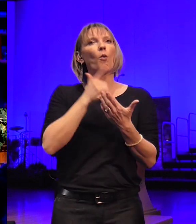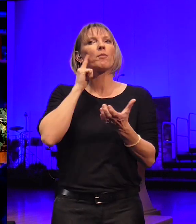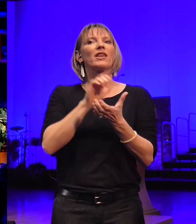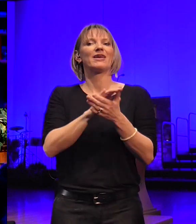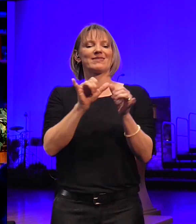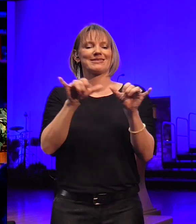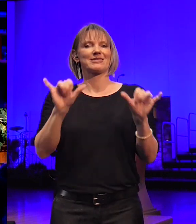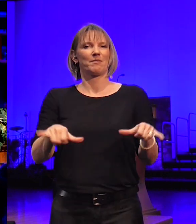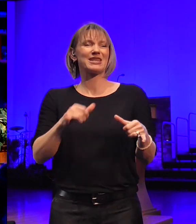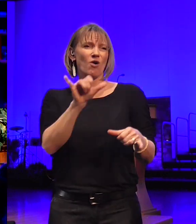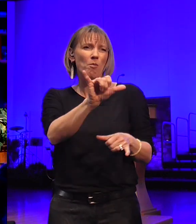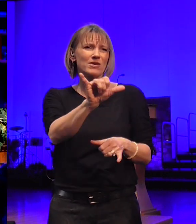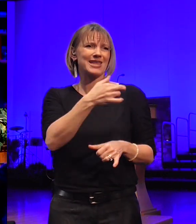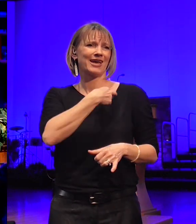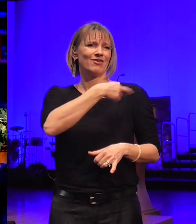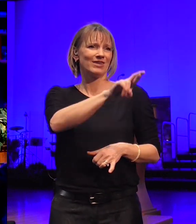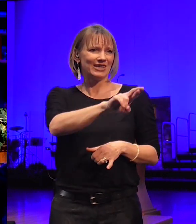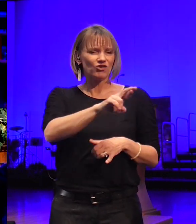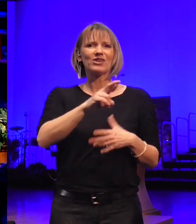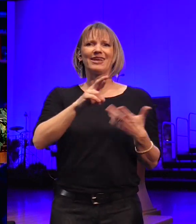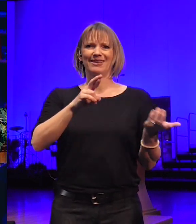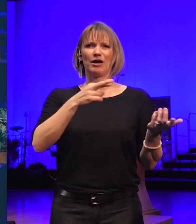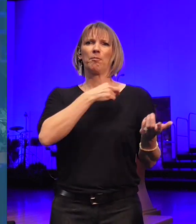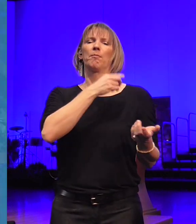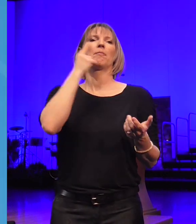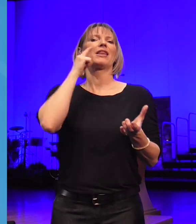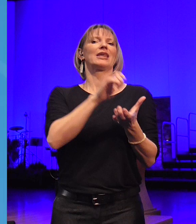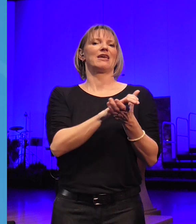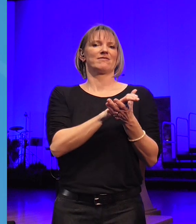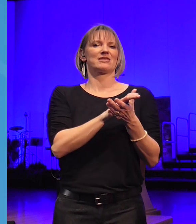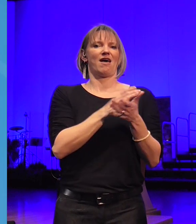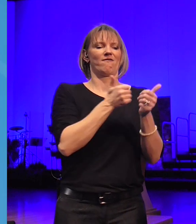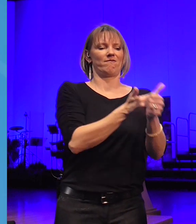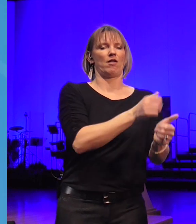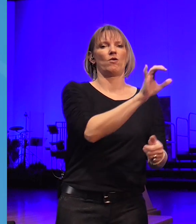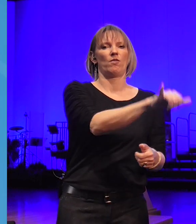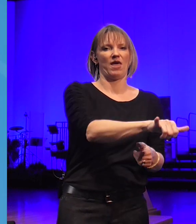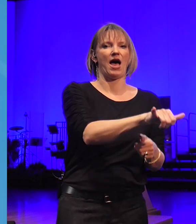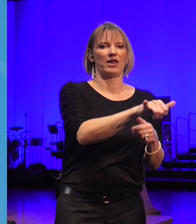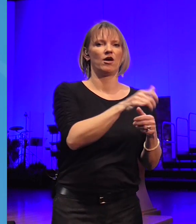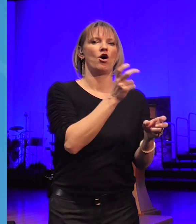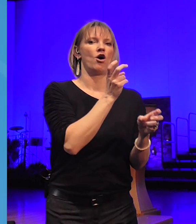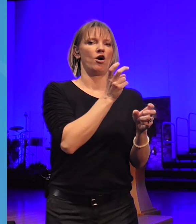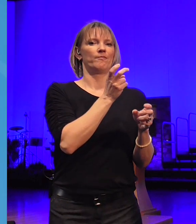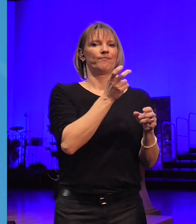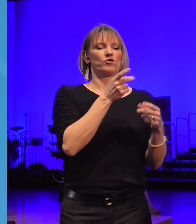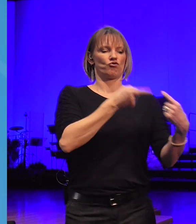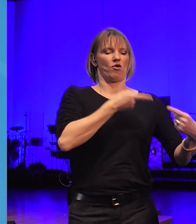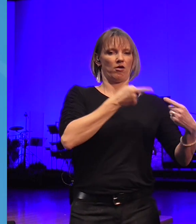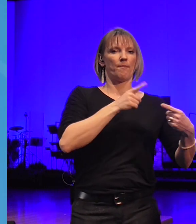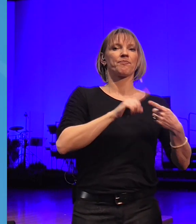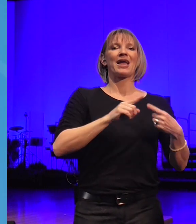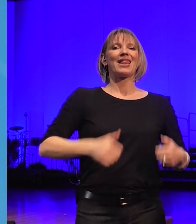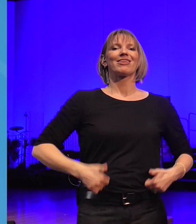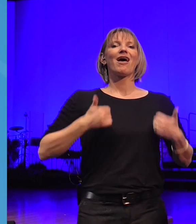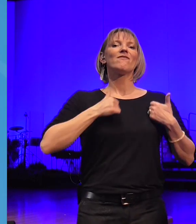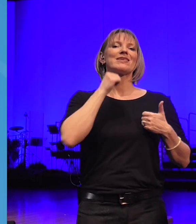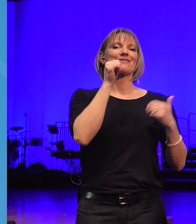religion that people believe in. And here are the beliefs that go along with it. The school of hard knocks. Life is